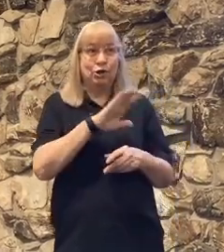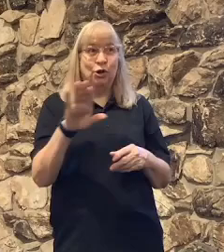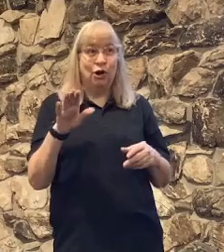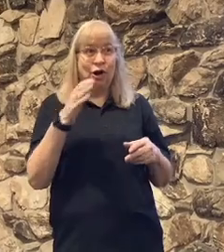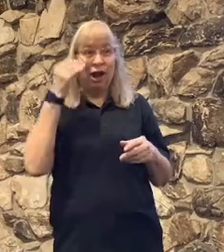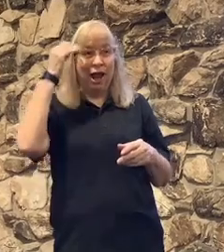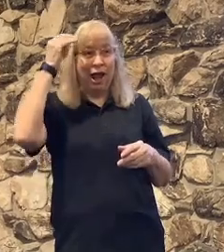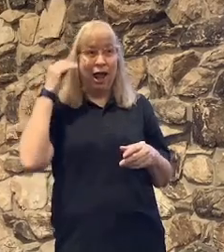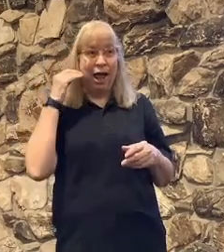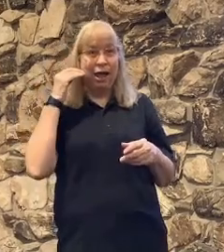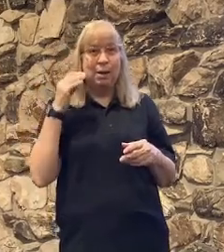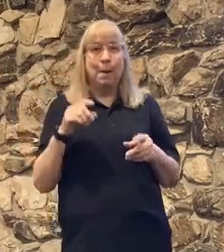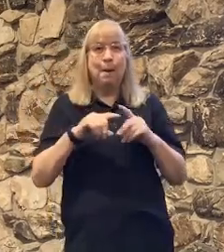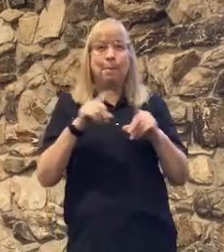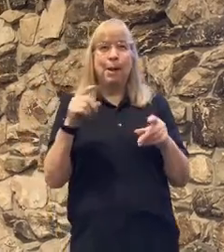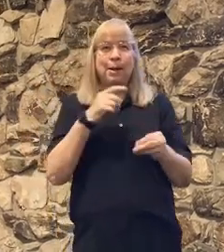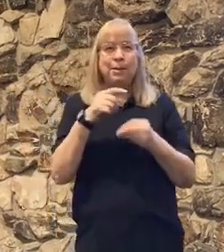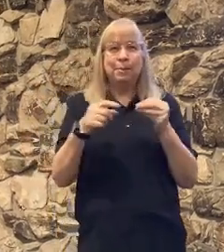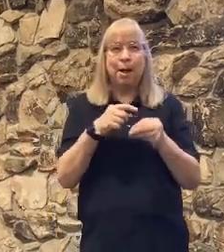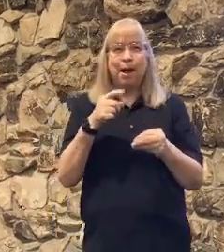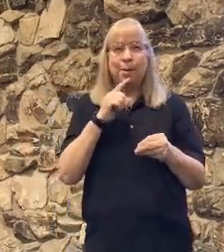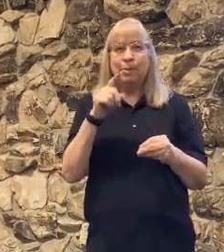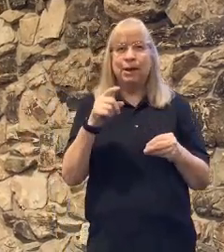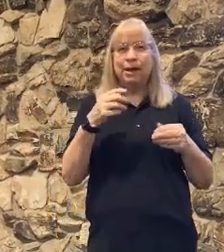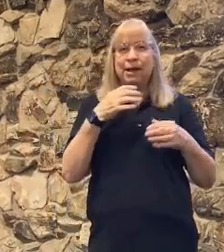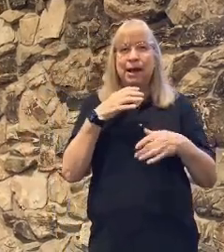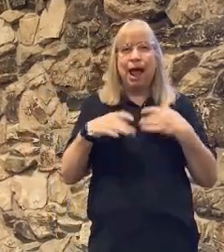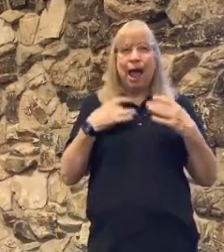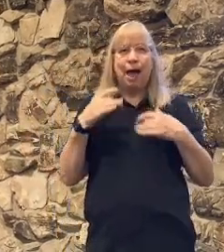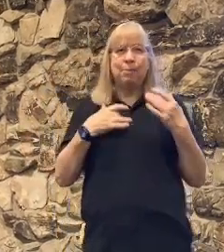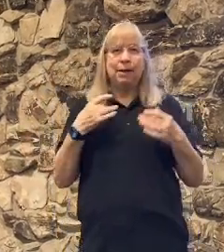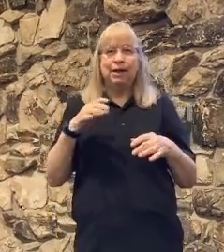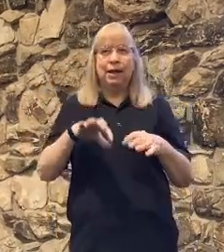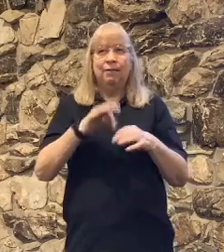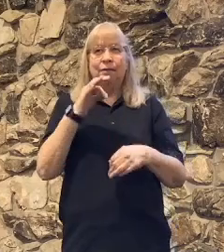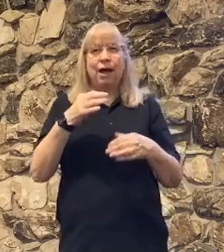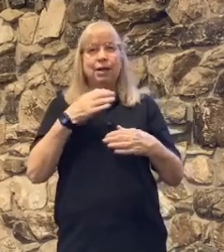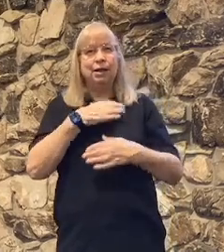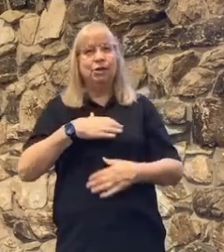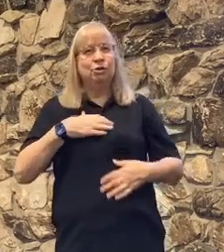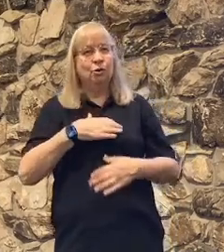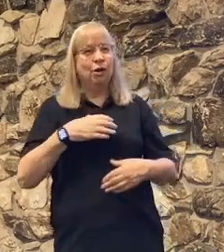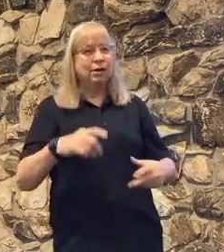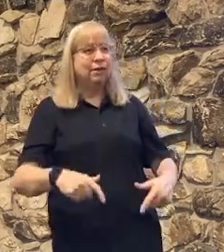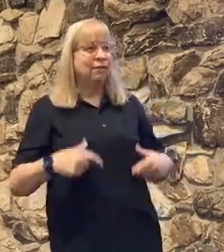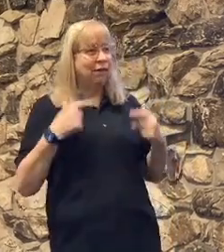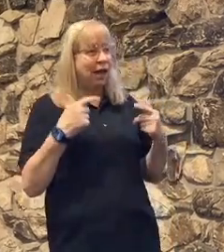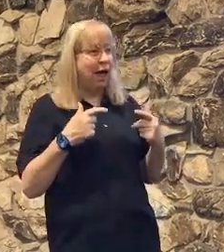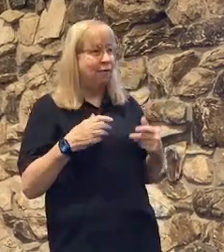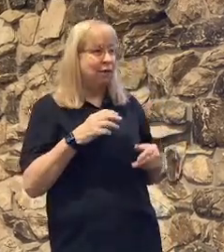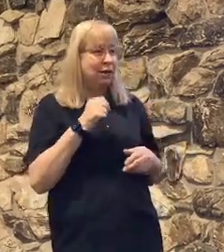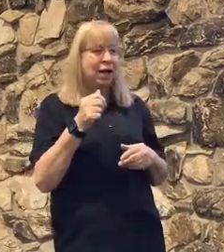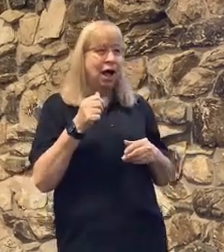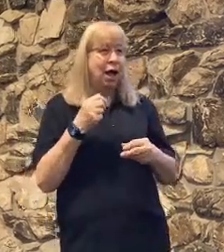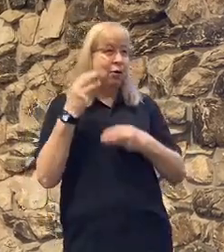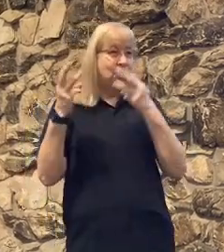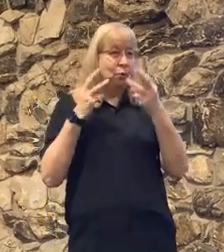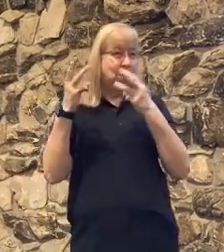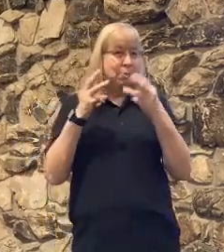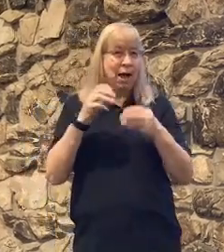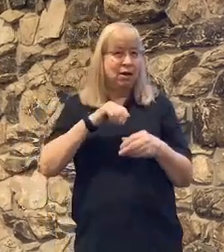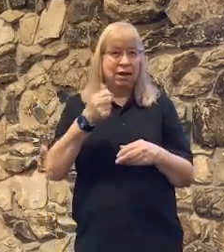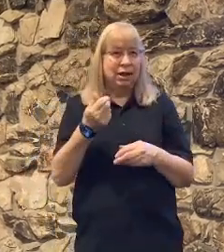But it's about being happy. It's about finding the joys of life, right? You know, don't worry about anything, just be